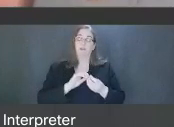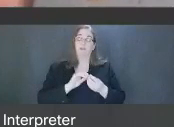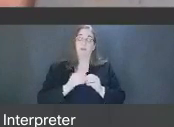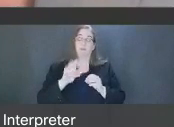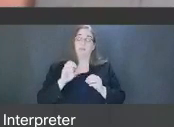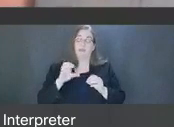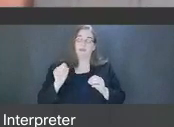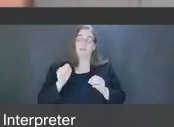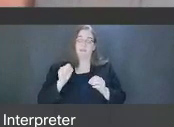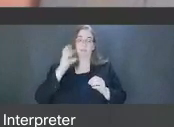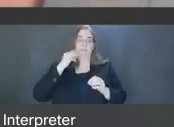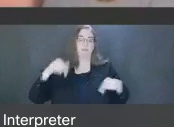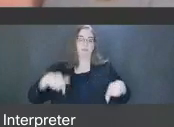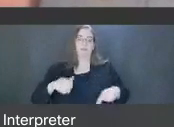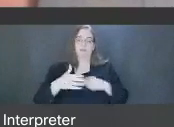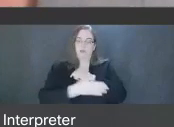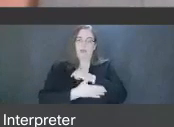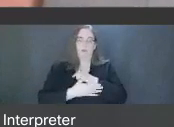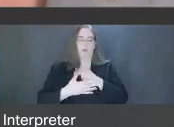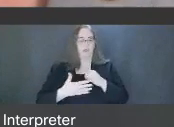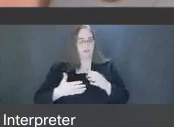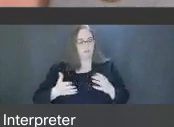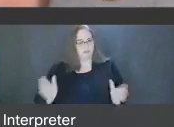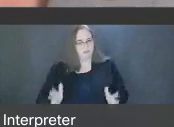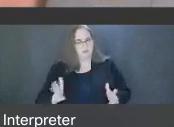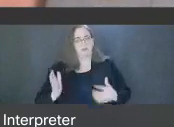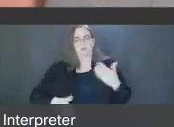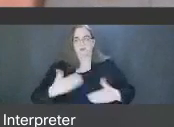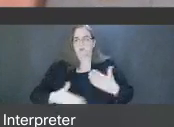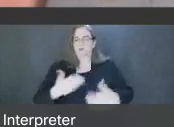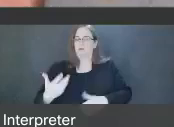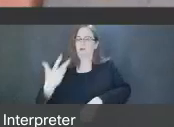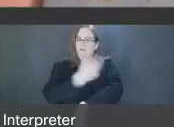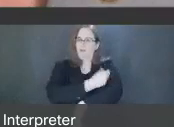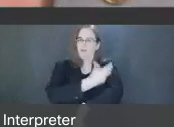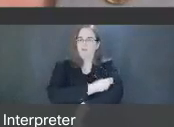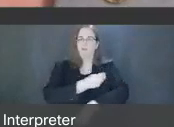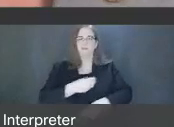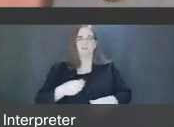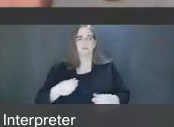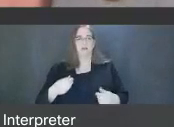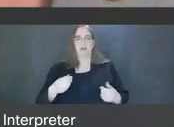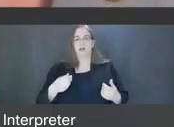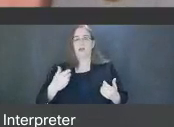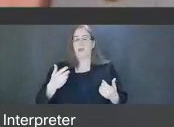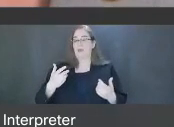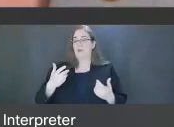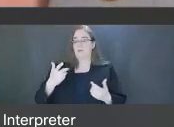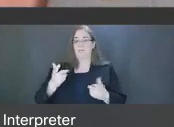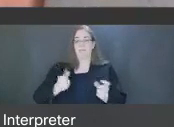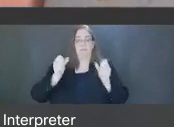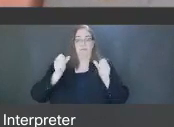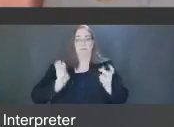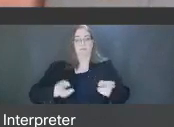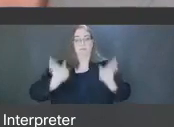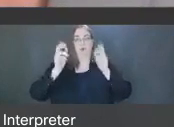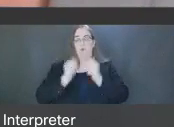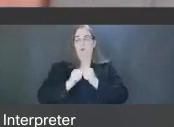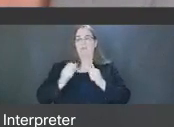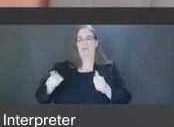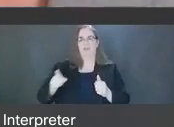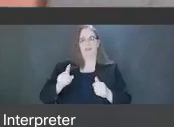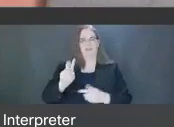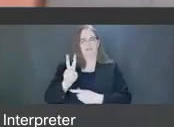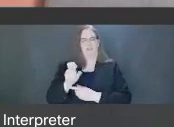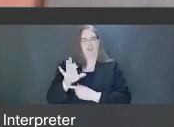the county. It is a race to get people vaccinated, race with these variants, and we don't want these variants to win.